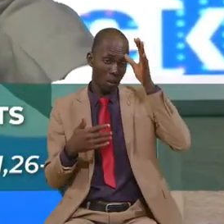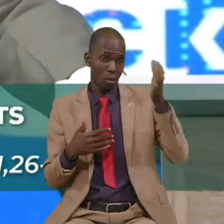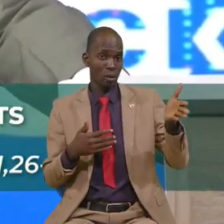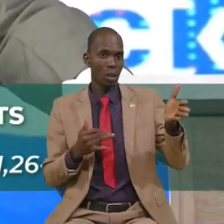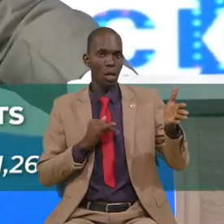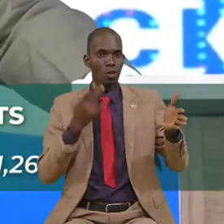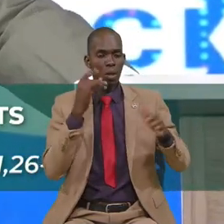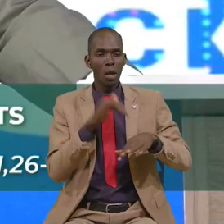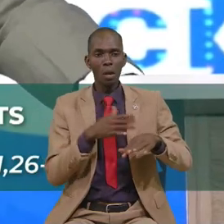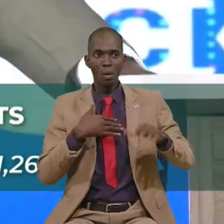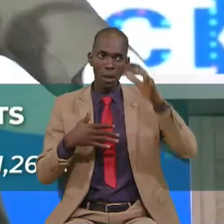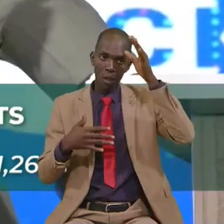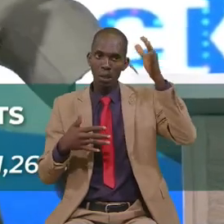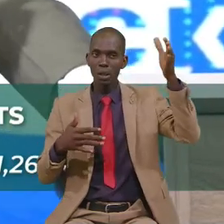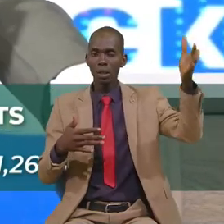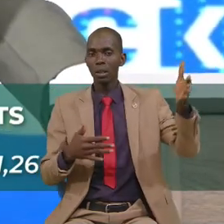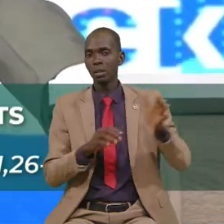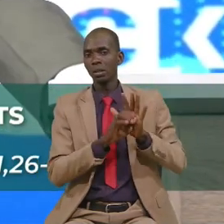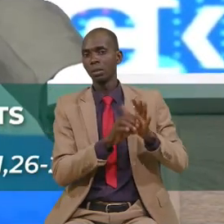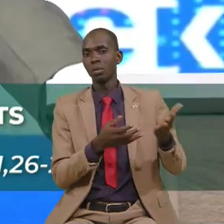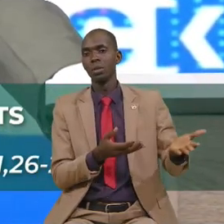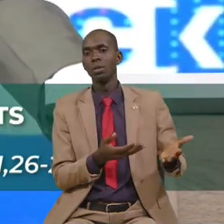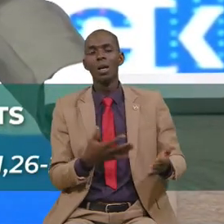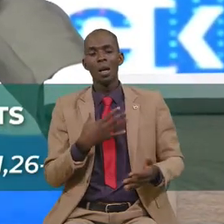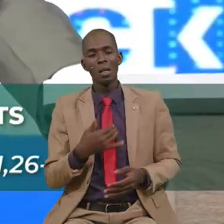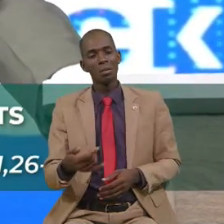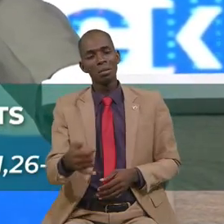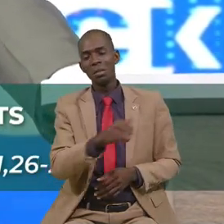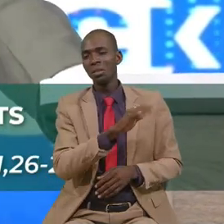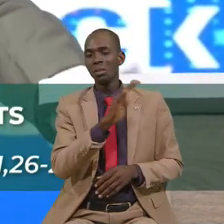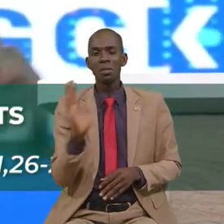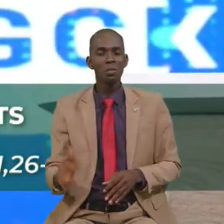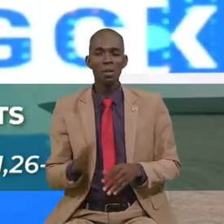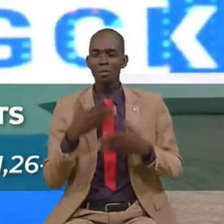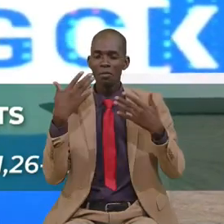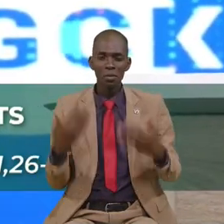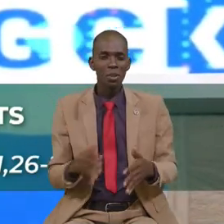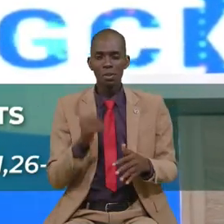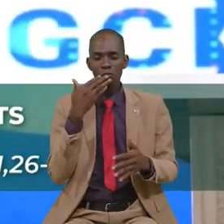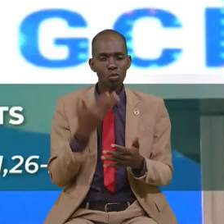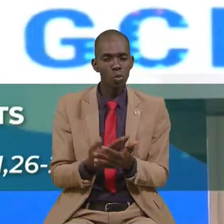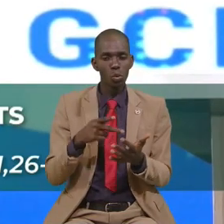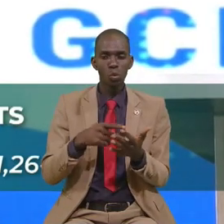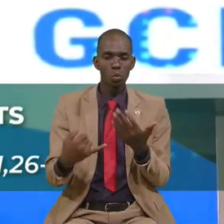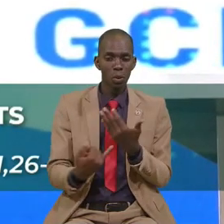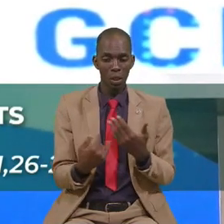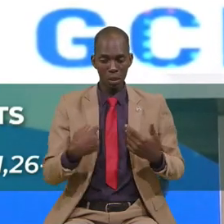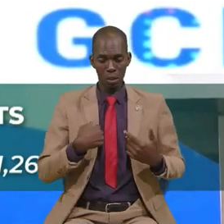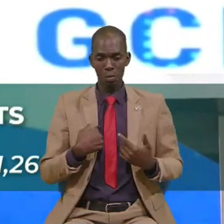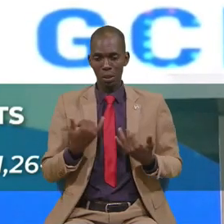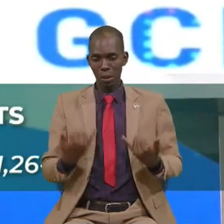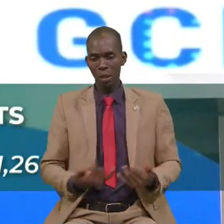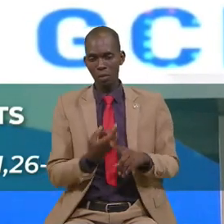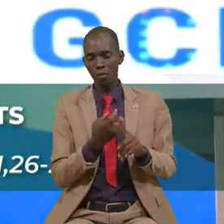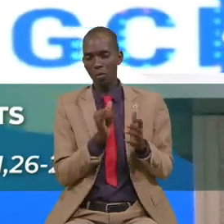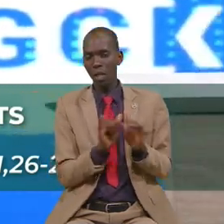grandfather, I look at this and that, and they never finished any project they started, and I am their child.